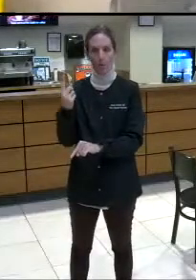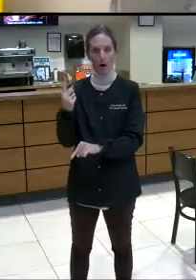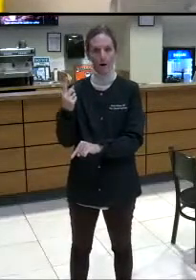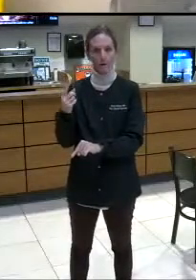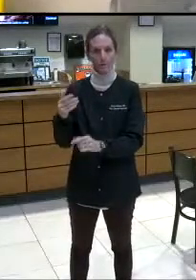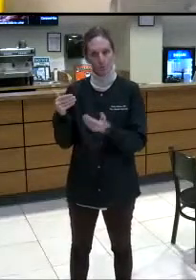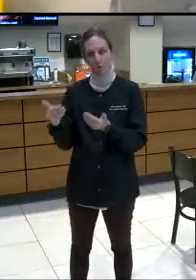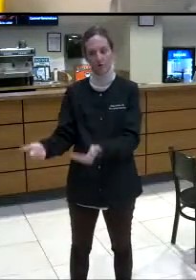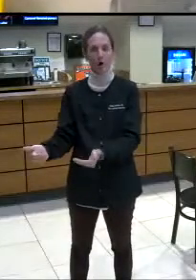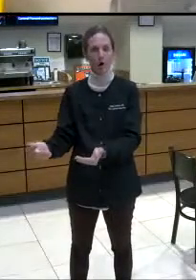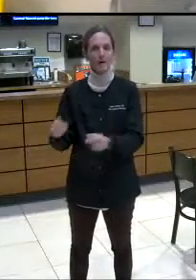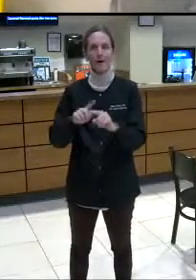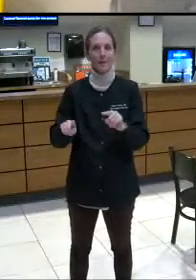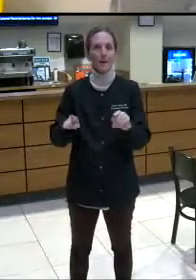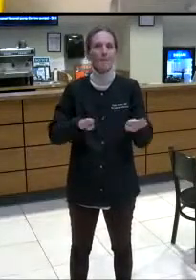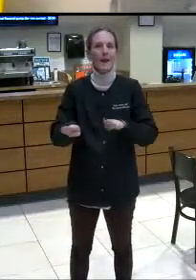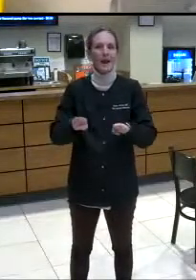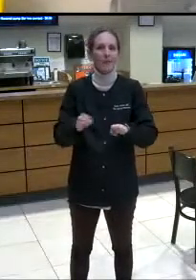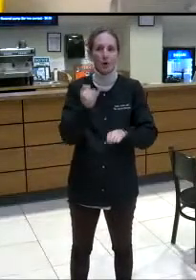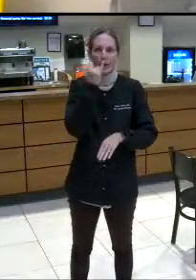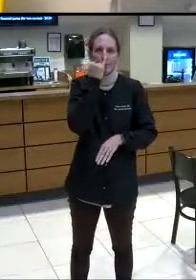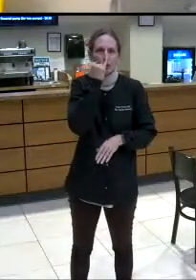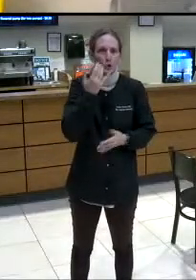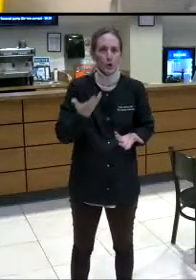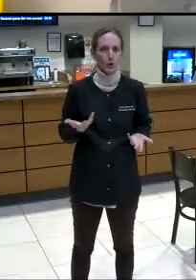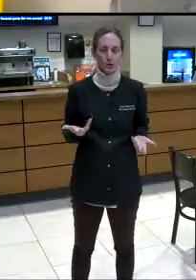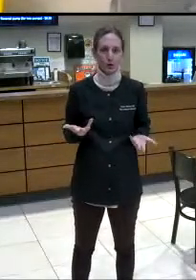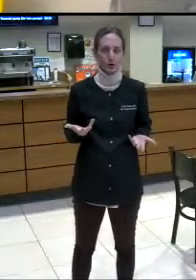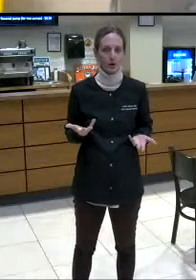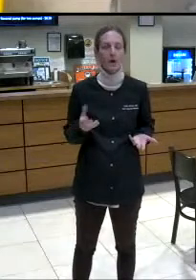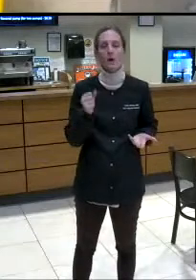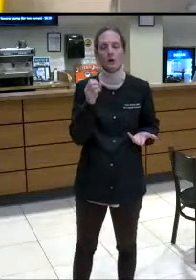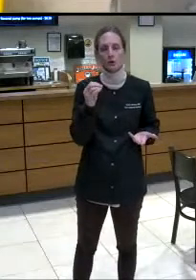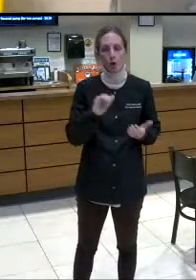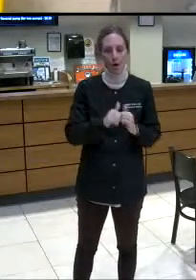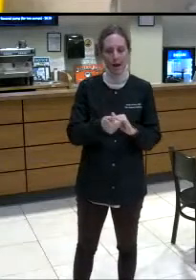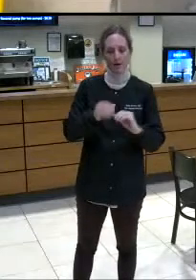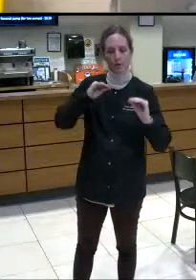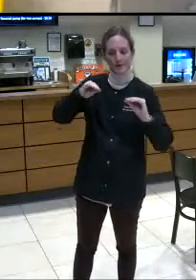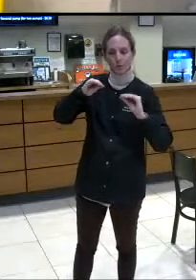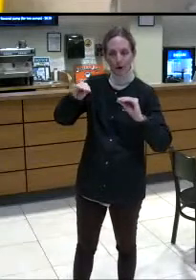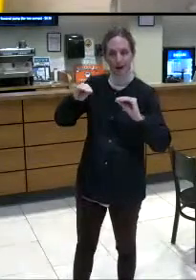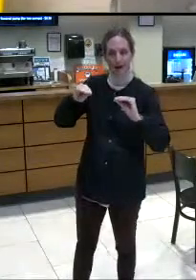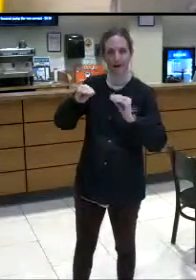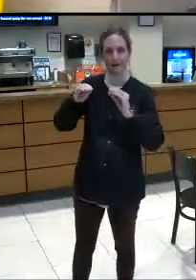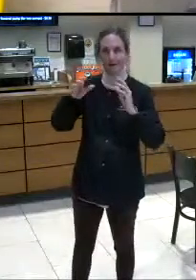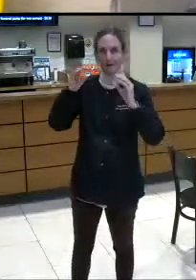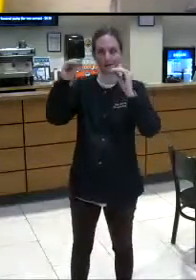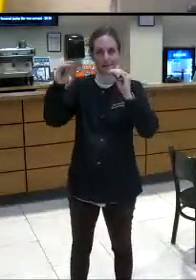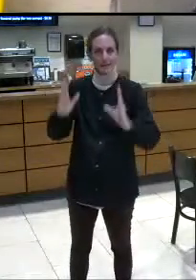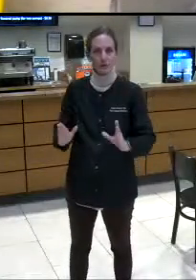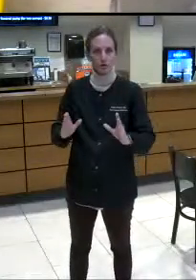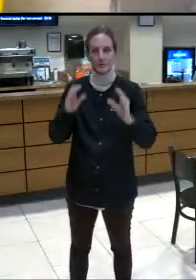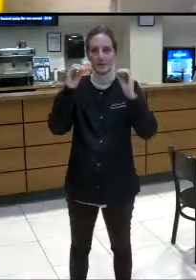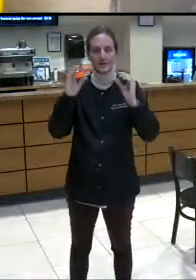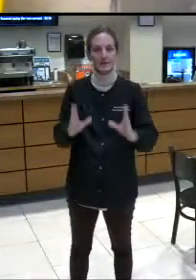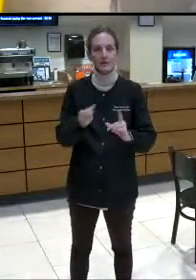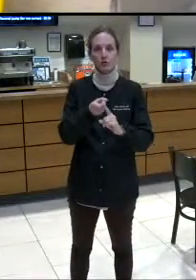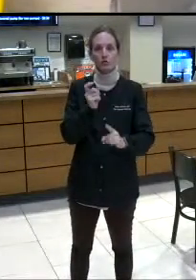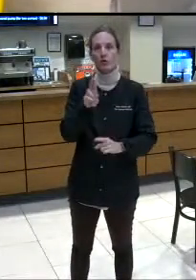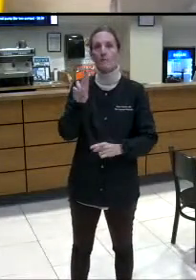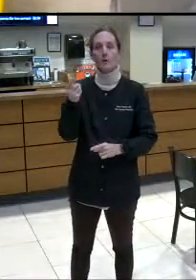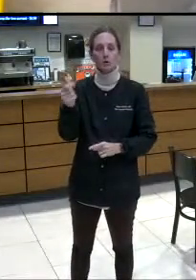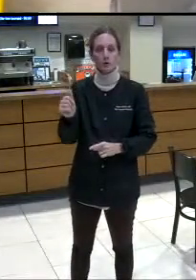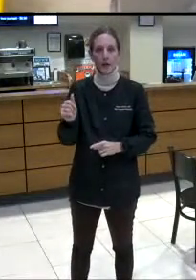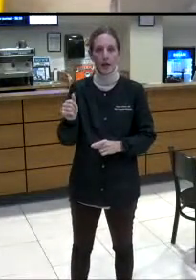So we have to intentionally focus on how we're going to train the teachers. I mean, even our teachers that are coming from UGA, the research is lagging on